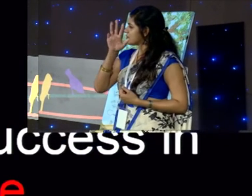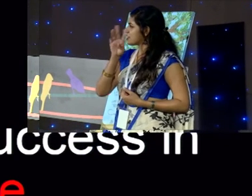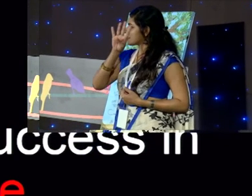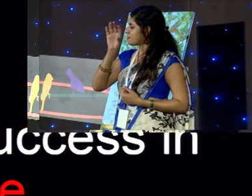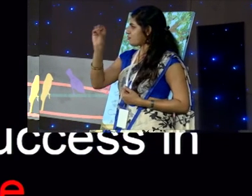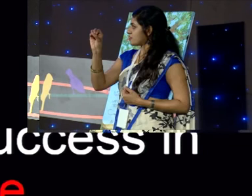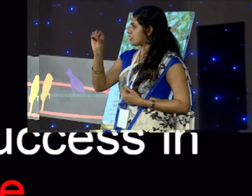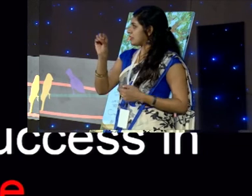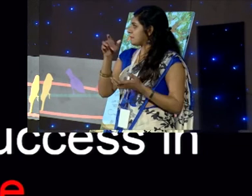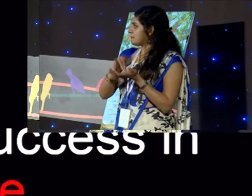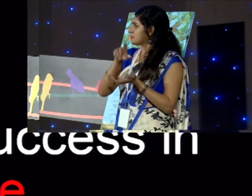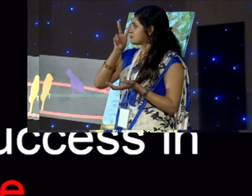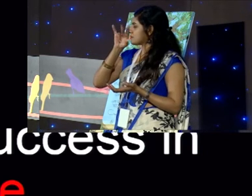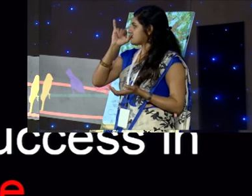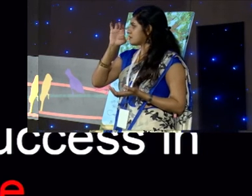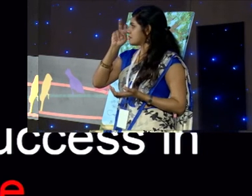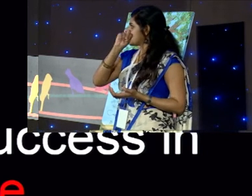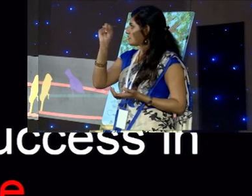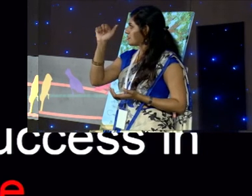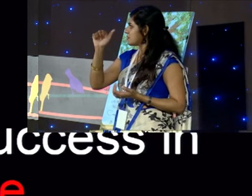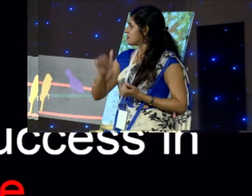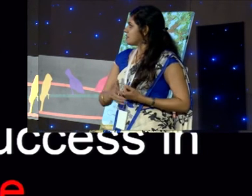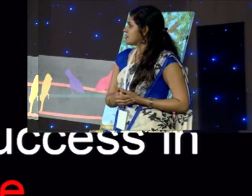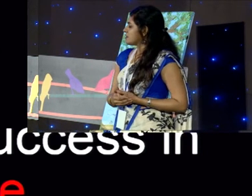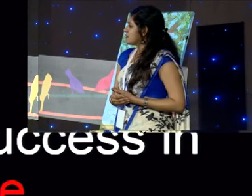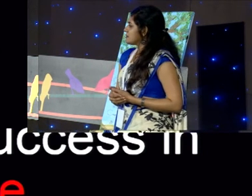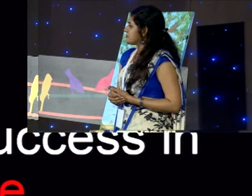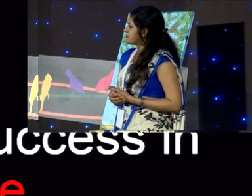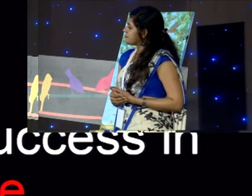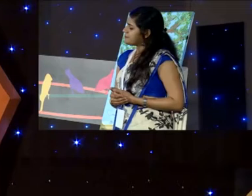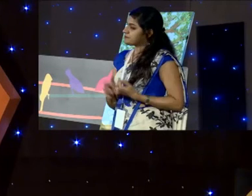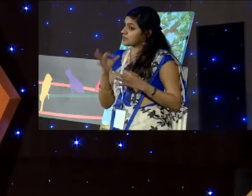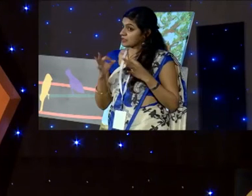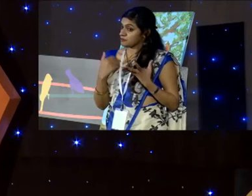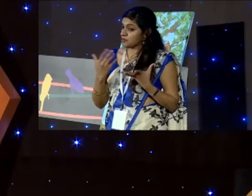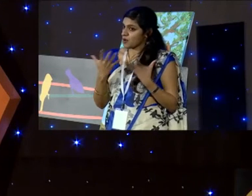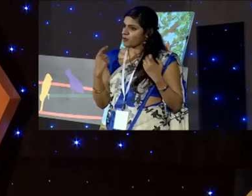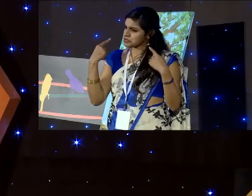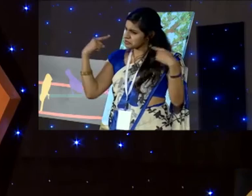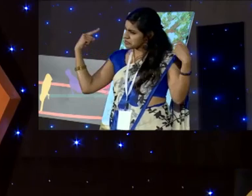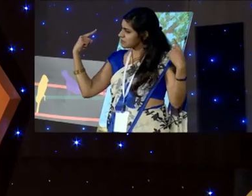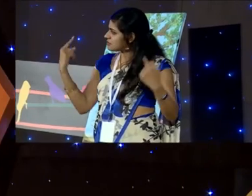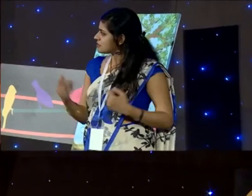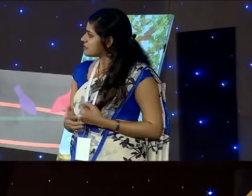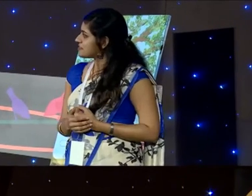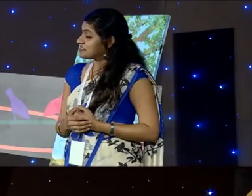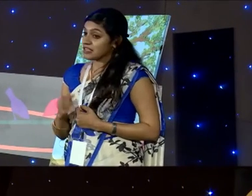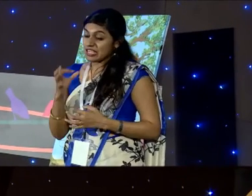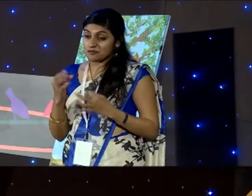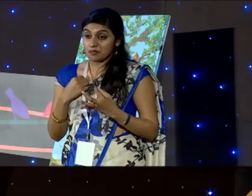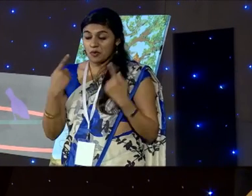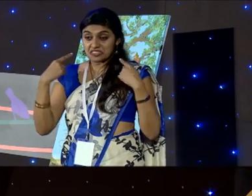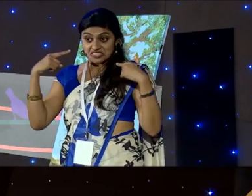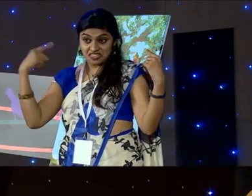Vienna, and he said, for success in science, a dash of autism is